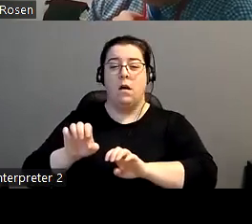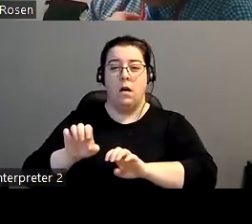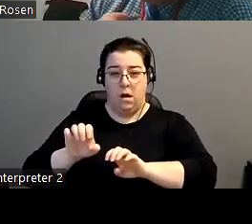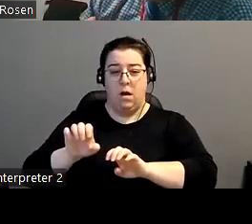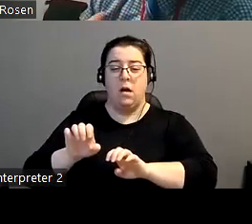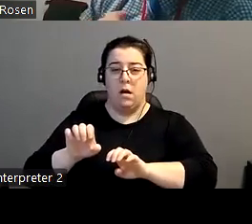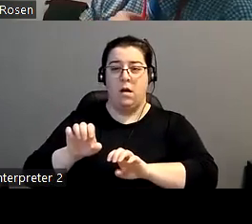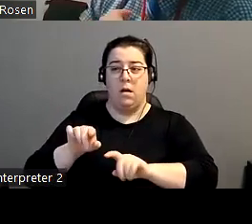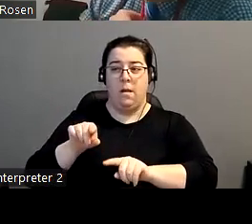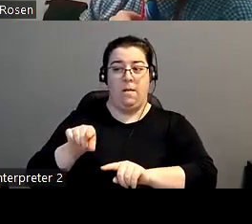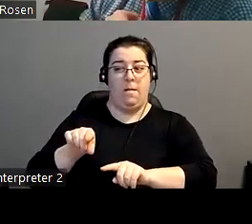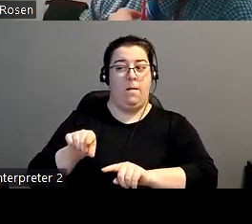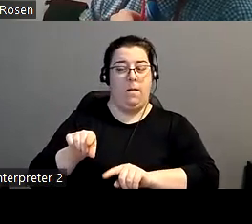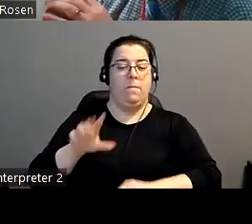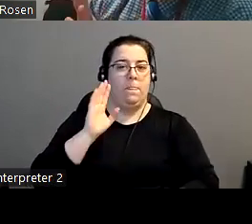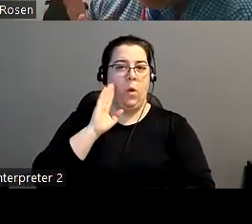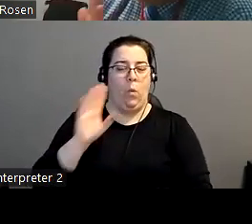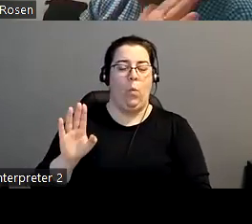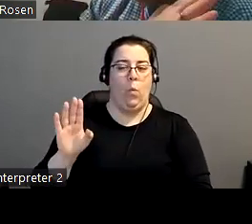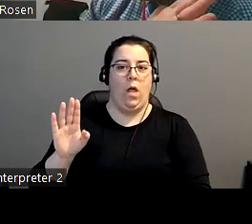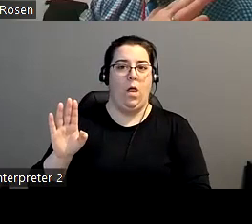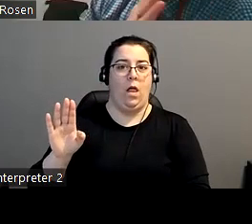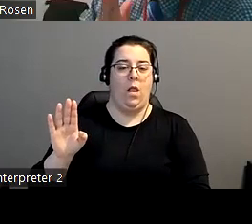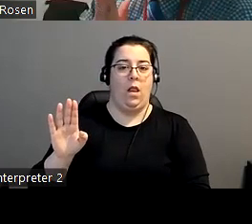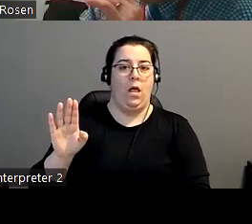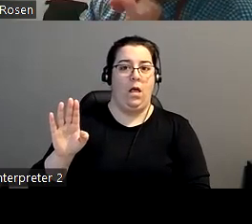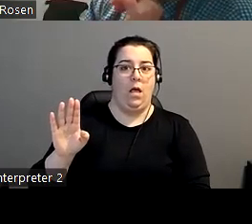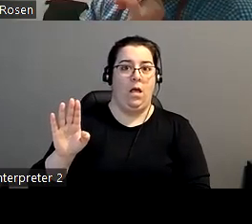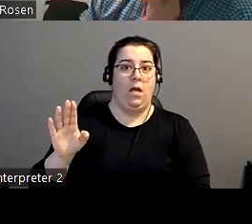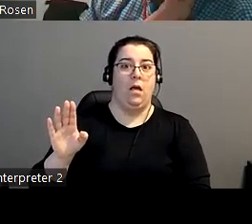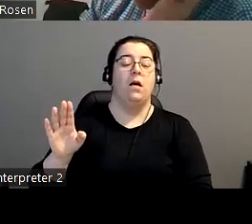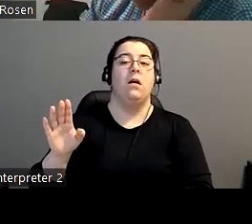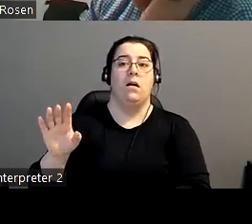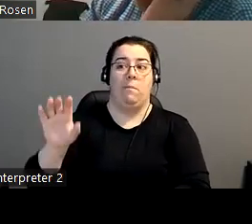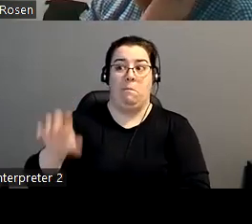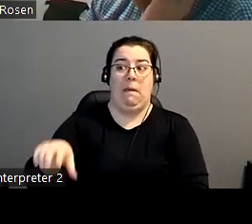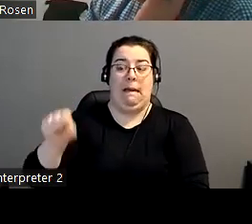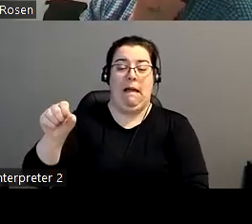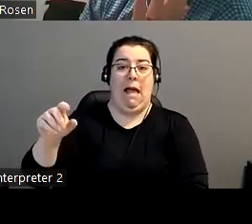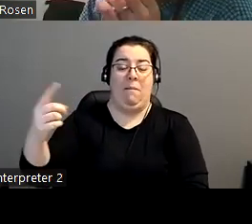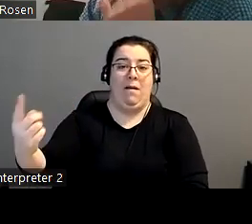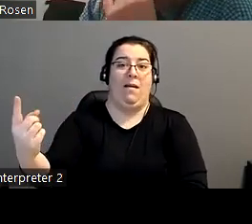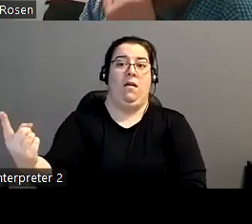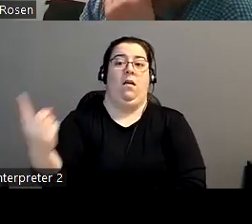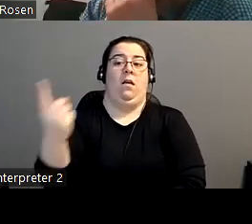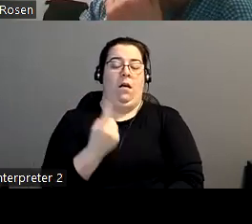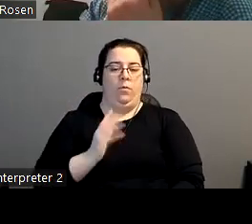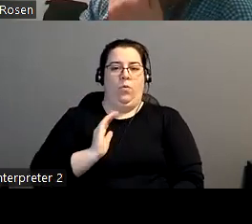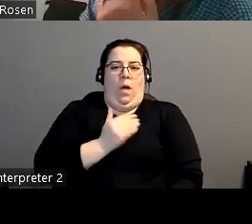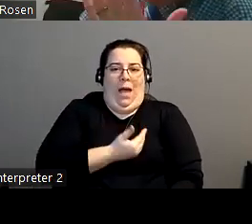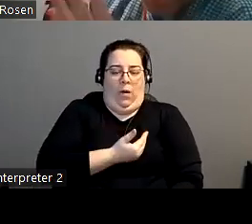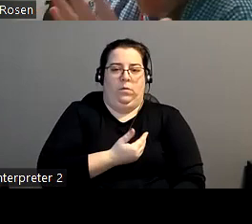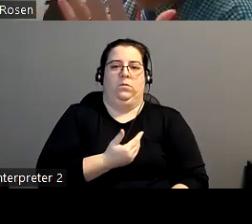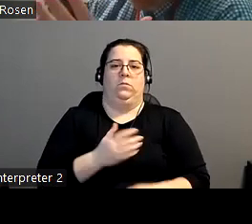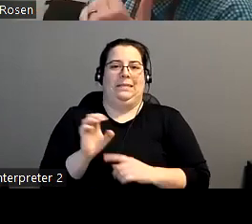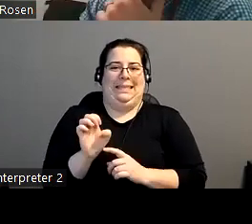ED and communicate their concerns. Again, we don't want them driving by emergency departments in patients with chest pain.